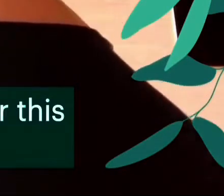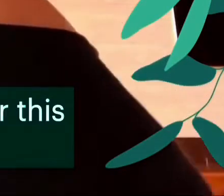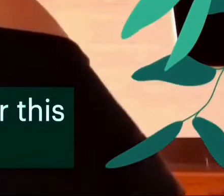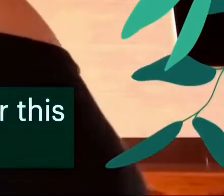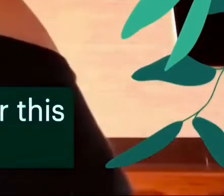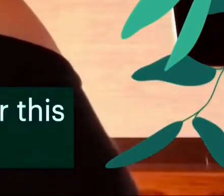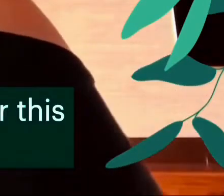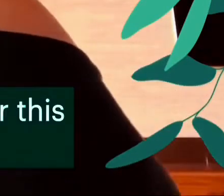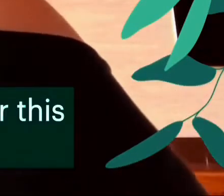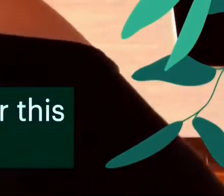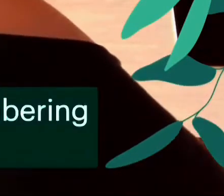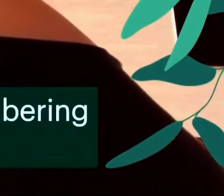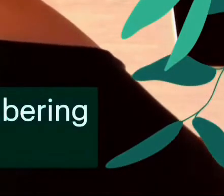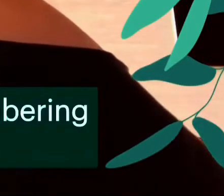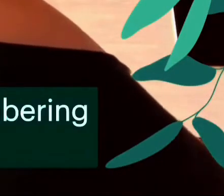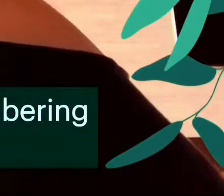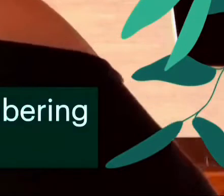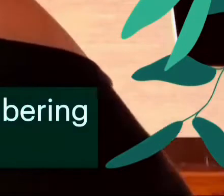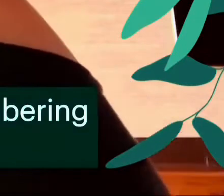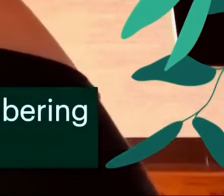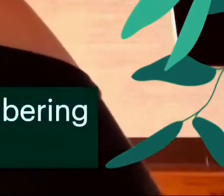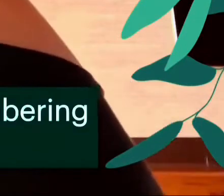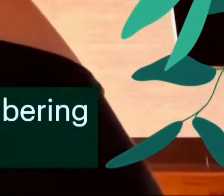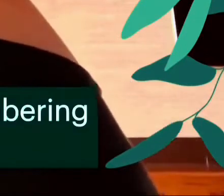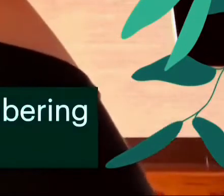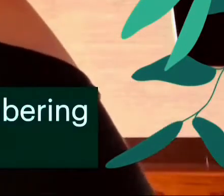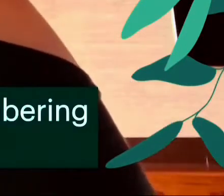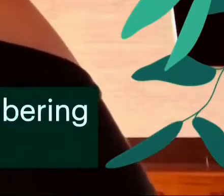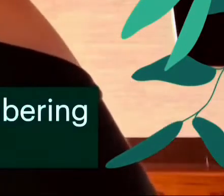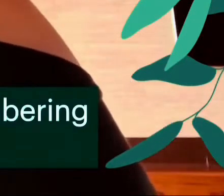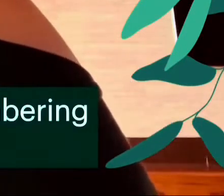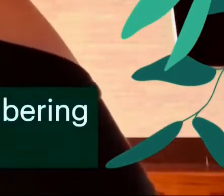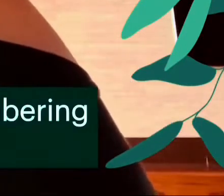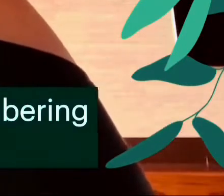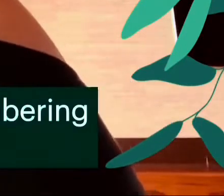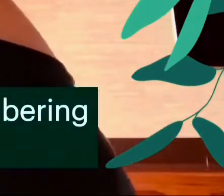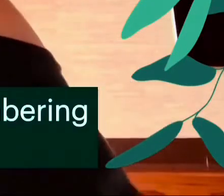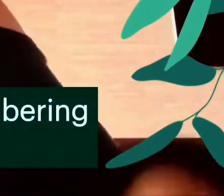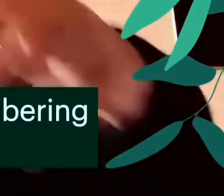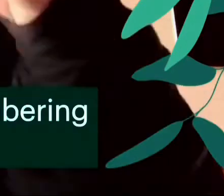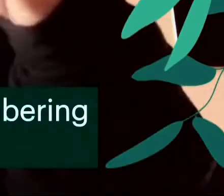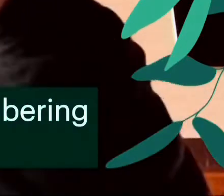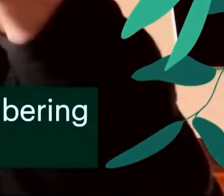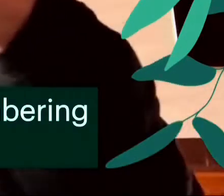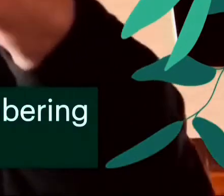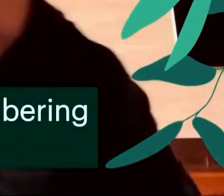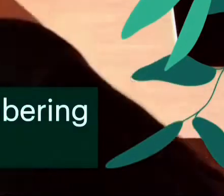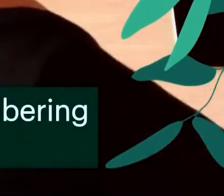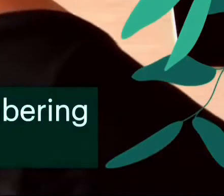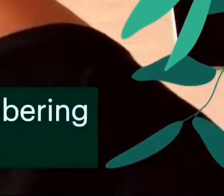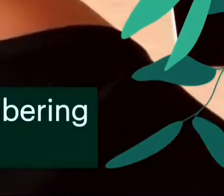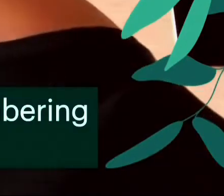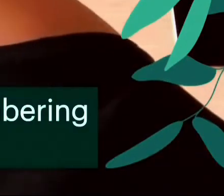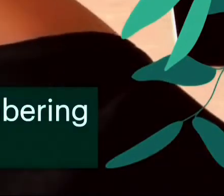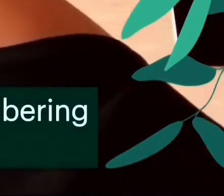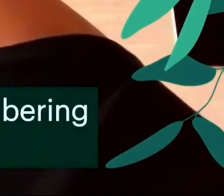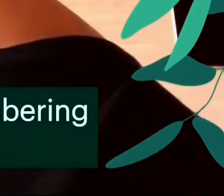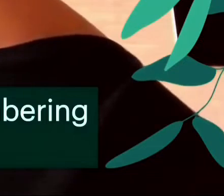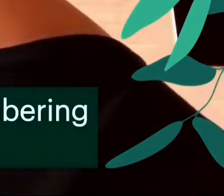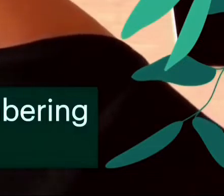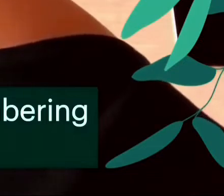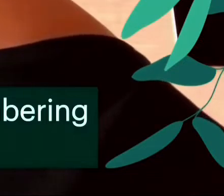this untying, unbinding, reimagining, and remembering our essential freedom